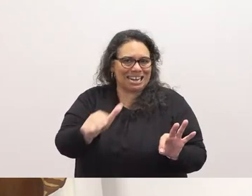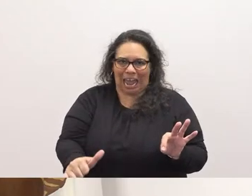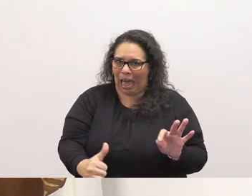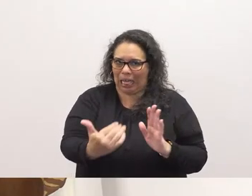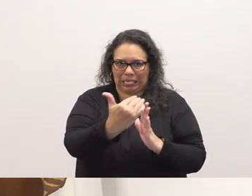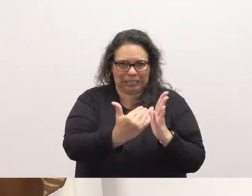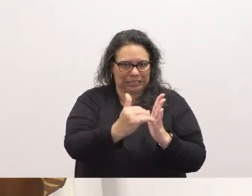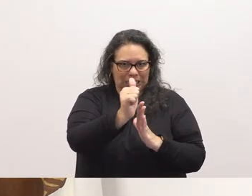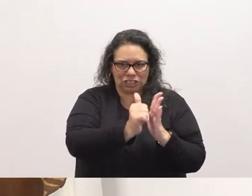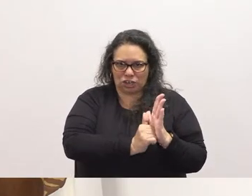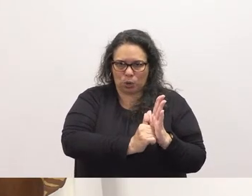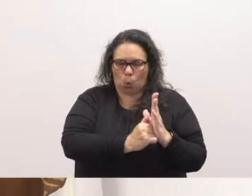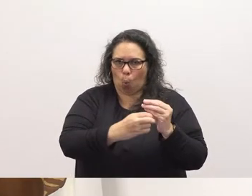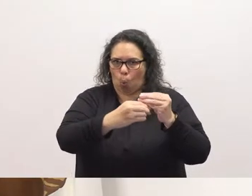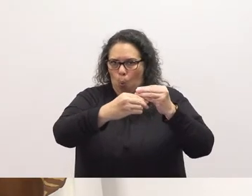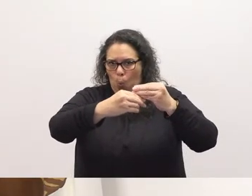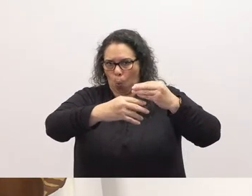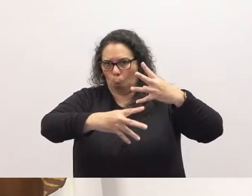have quite a list.